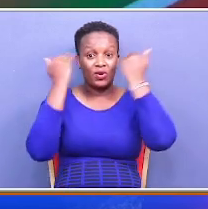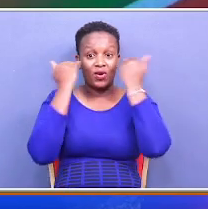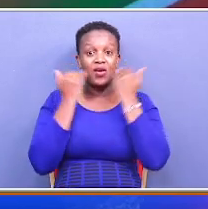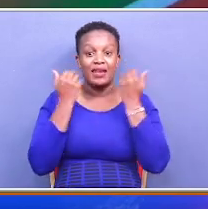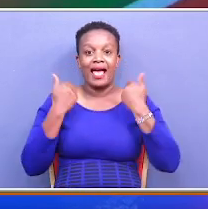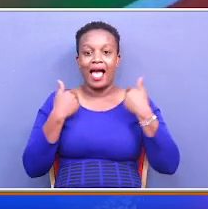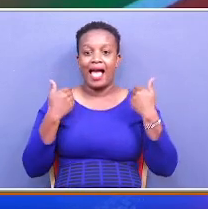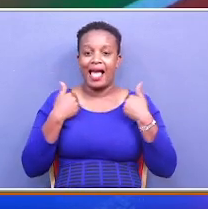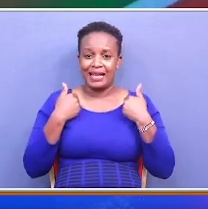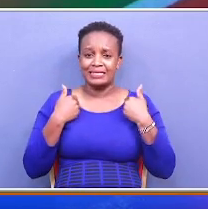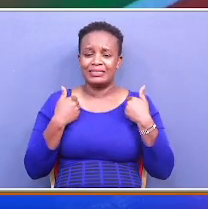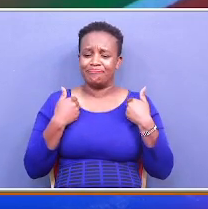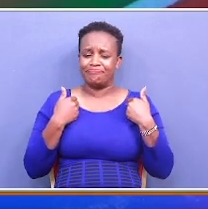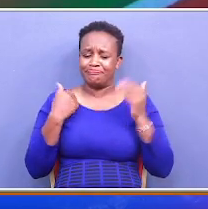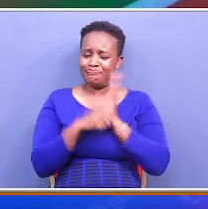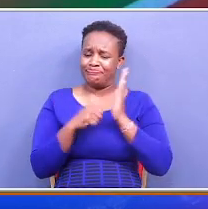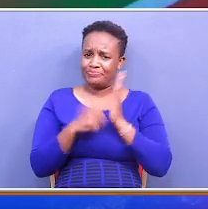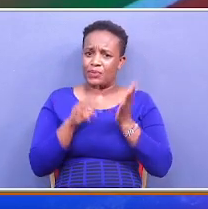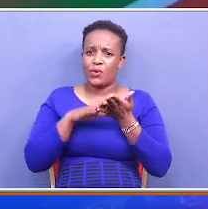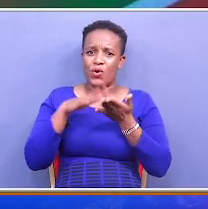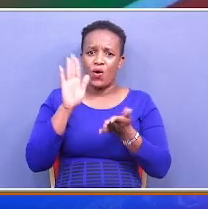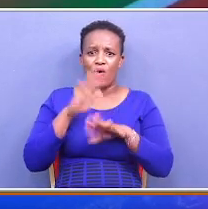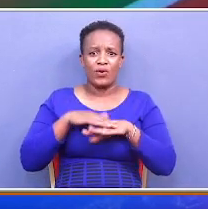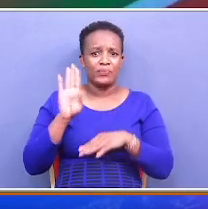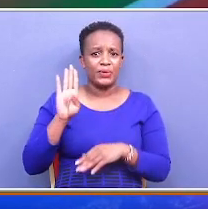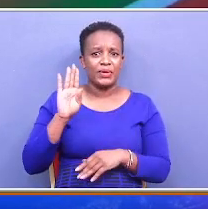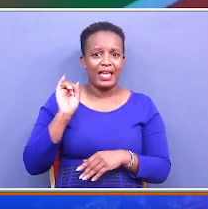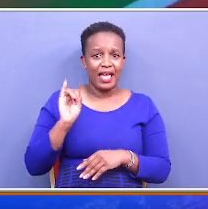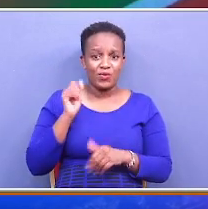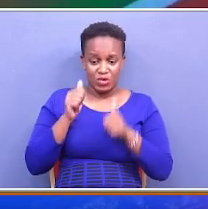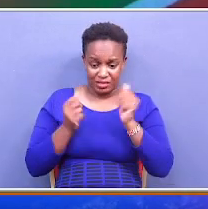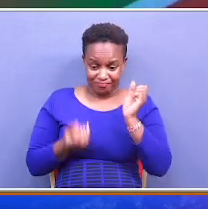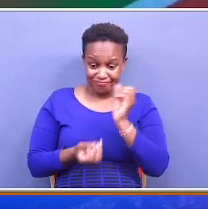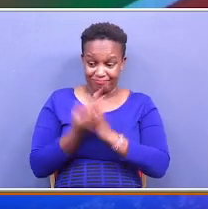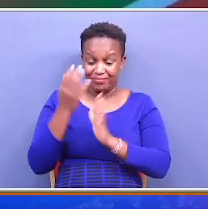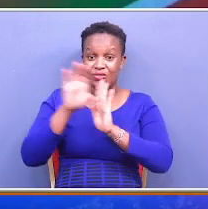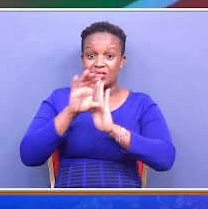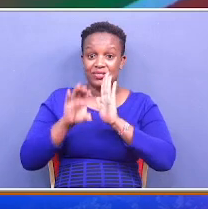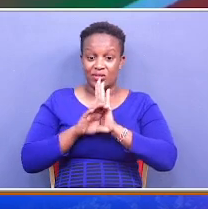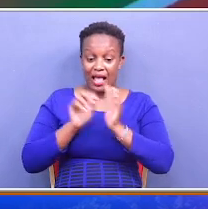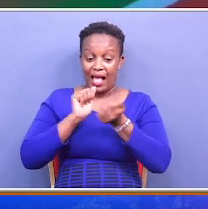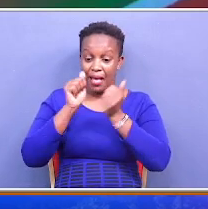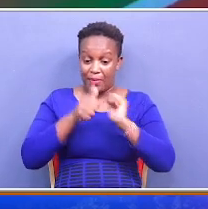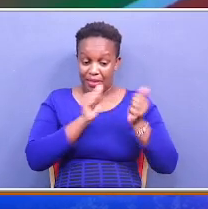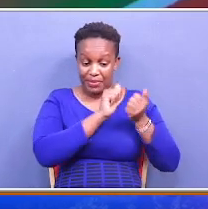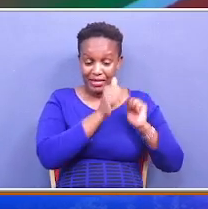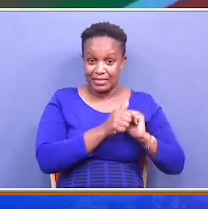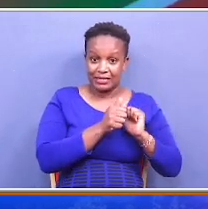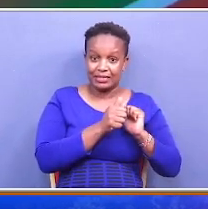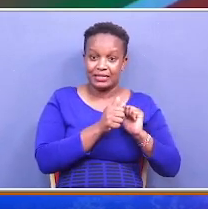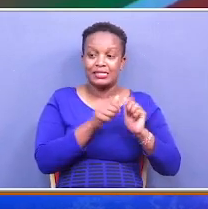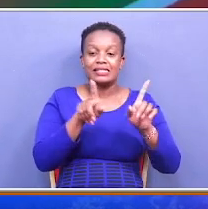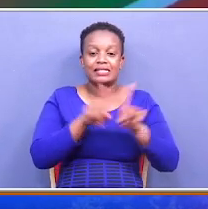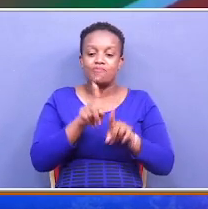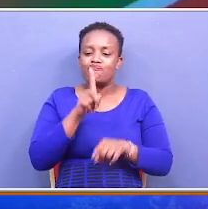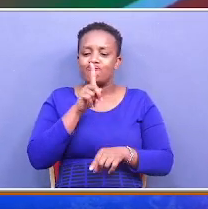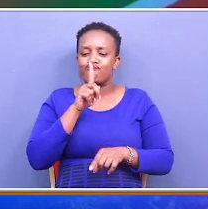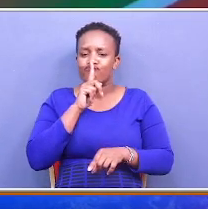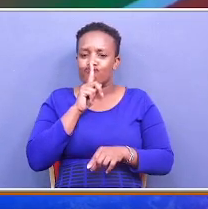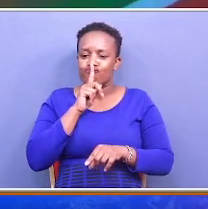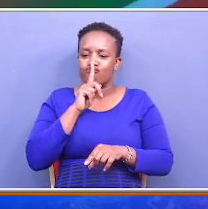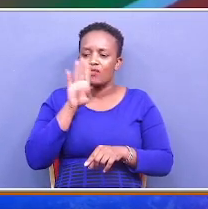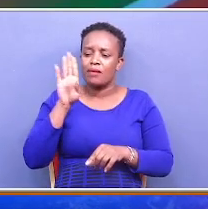dealt a final blow to the Building Bridges initiative that was meant to initiate constitutional amendments and silence the reggae tune for